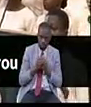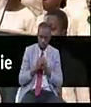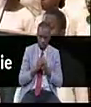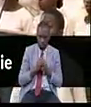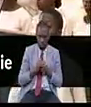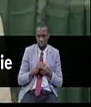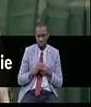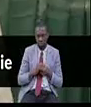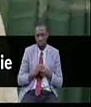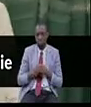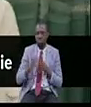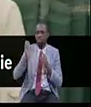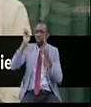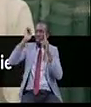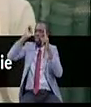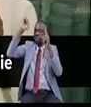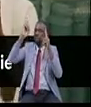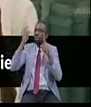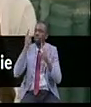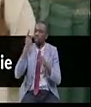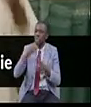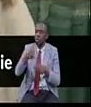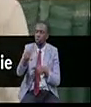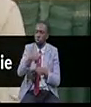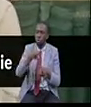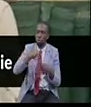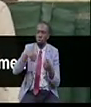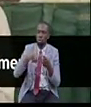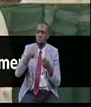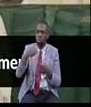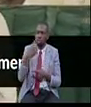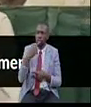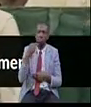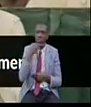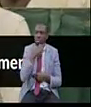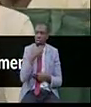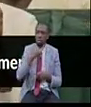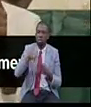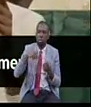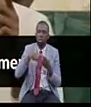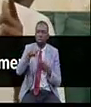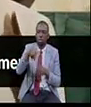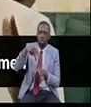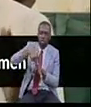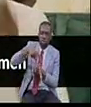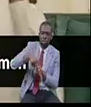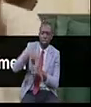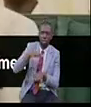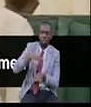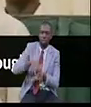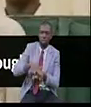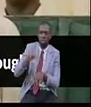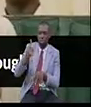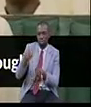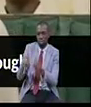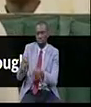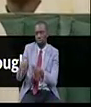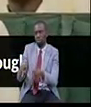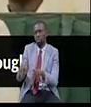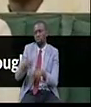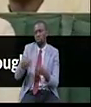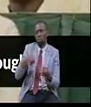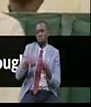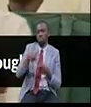So when you told that lie, you saw when you cheated on men, you saw when you cost